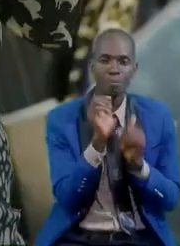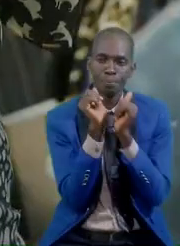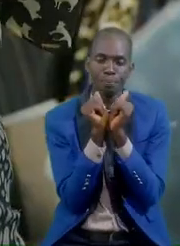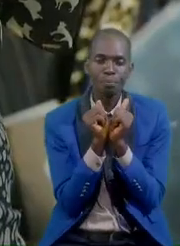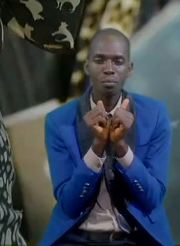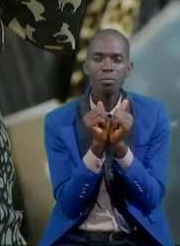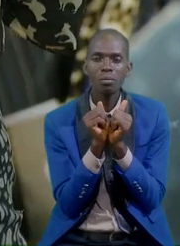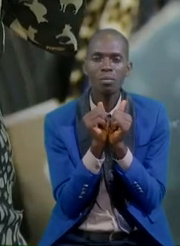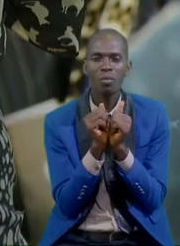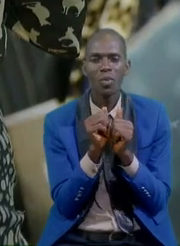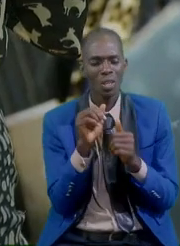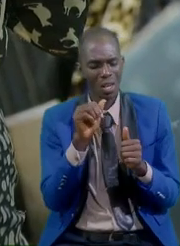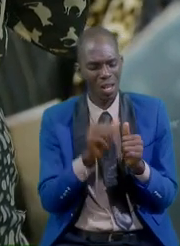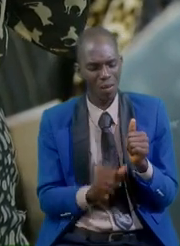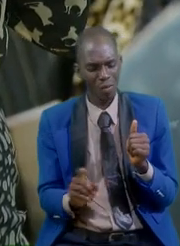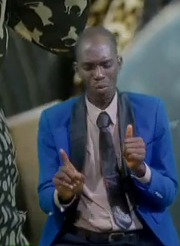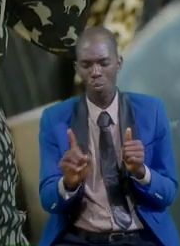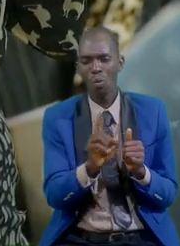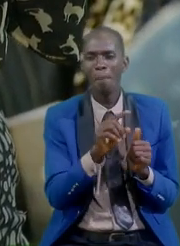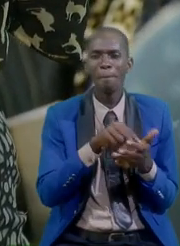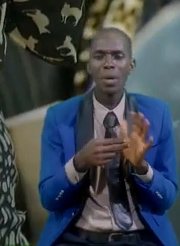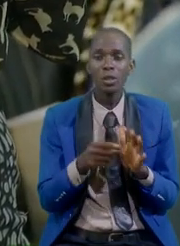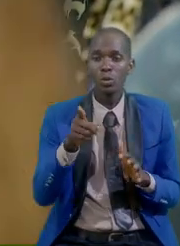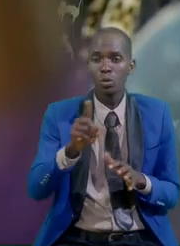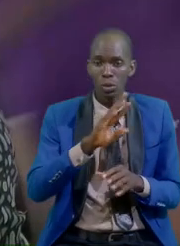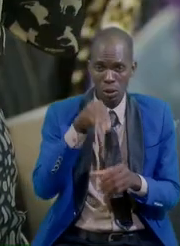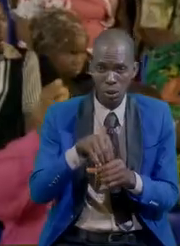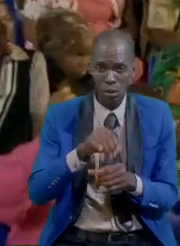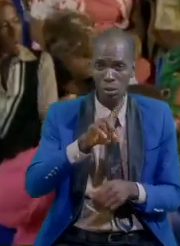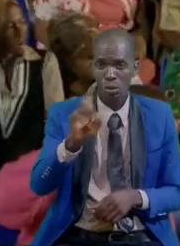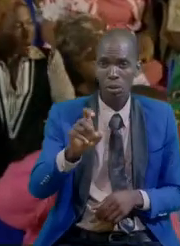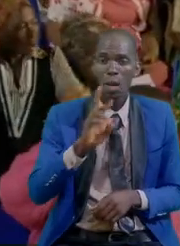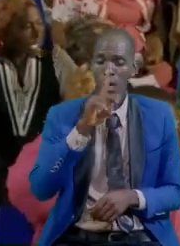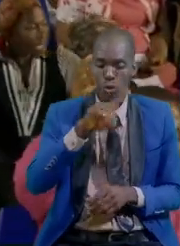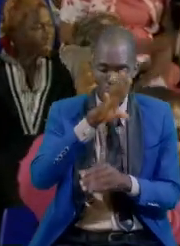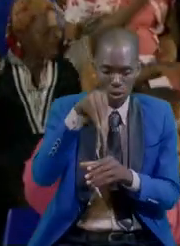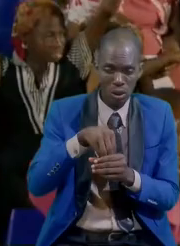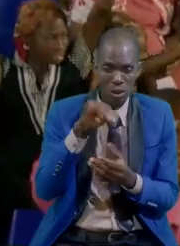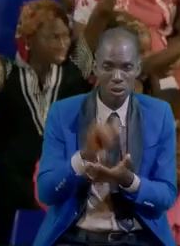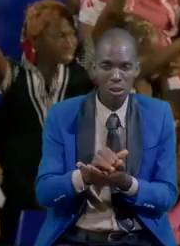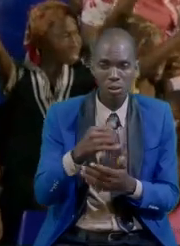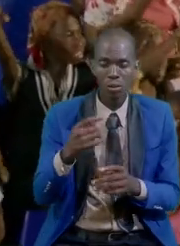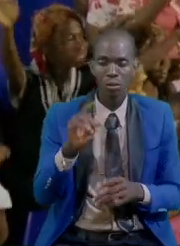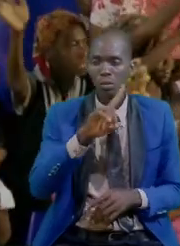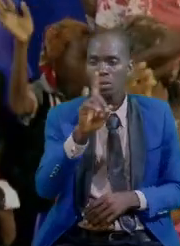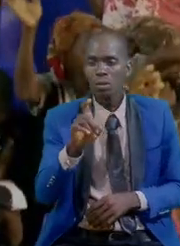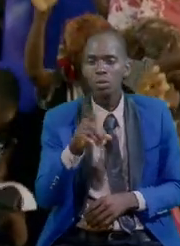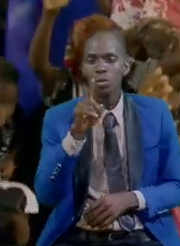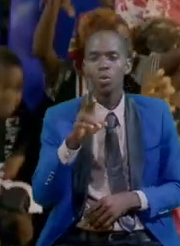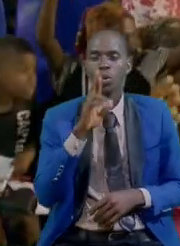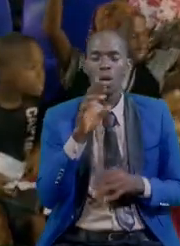does everyone mean? Are you there? Are you part of everyone? You are loose tonight